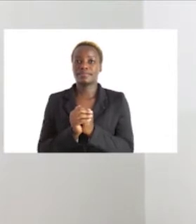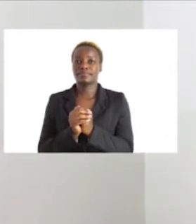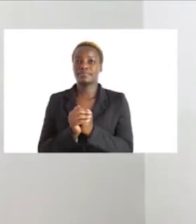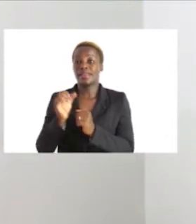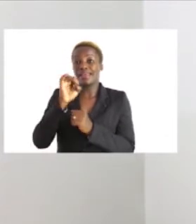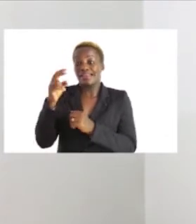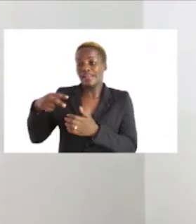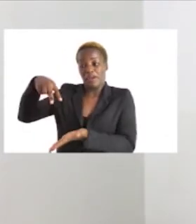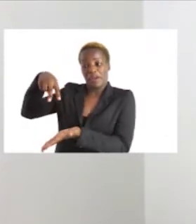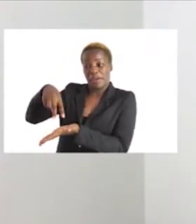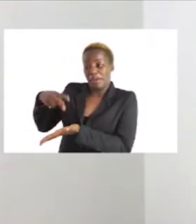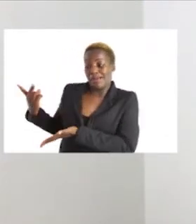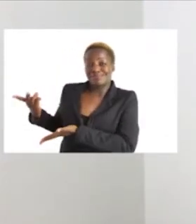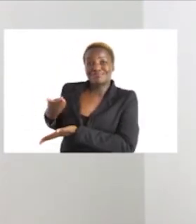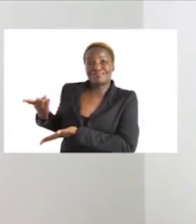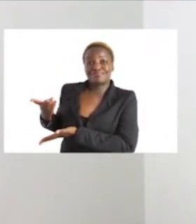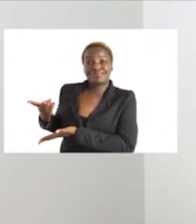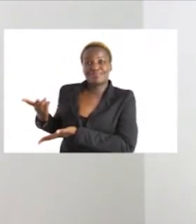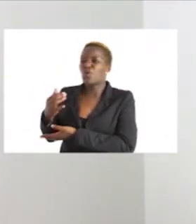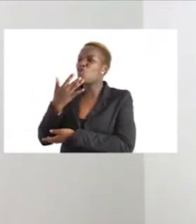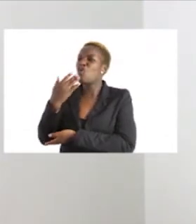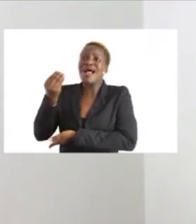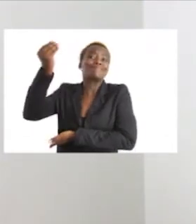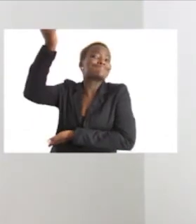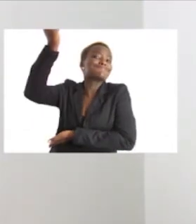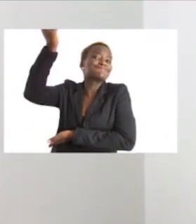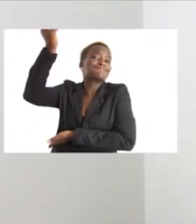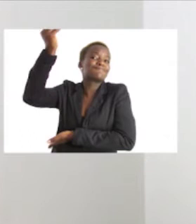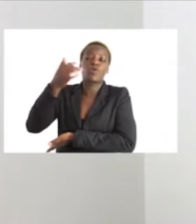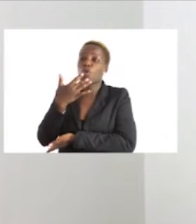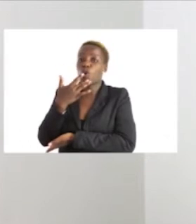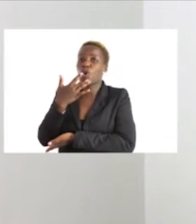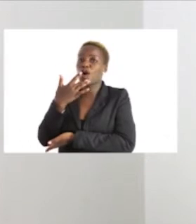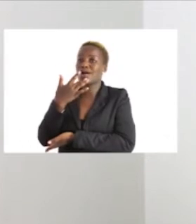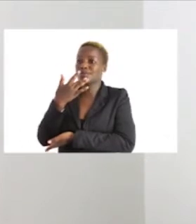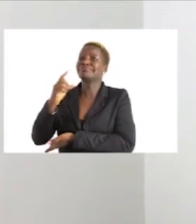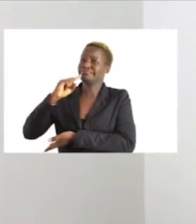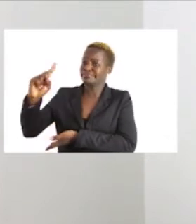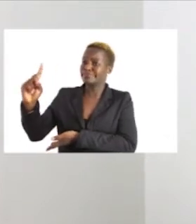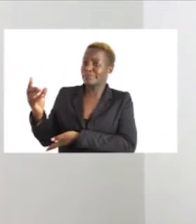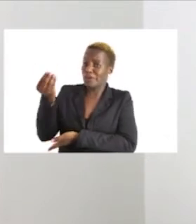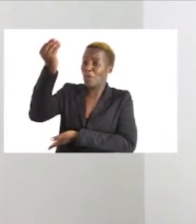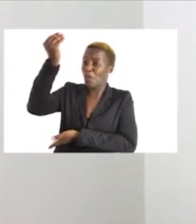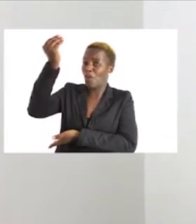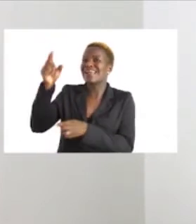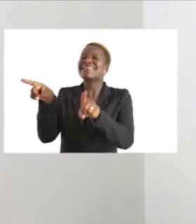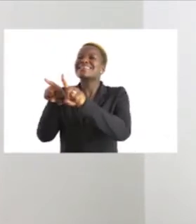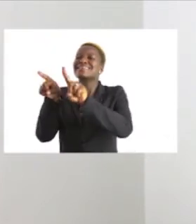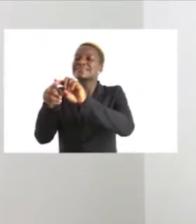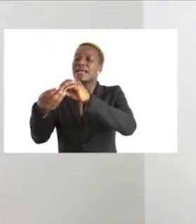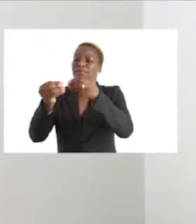Now, if we are standing here, me and Leandre, who is taller? Obviously, I am taller. So that's how we also do the